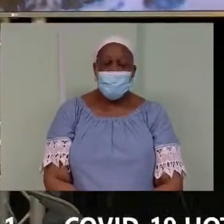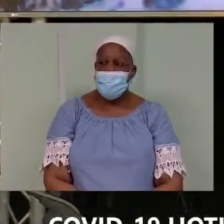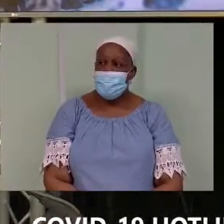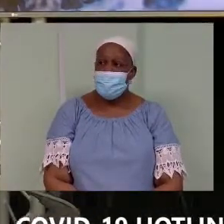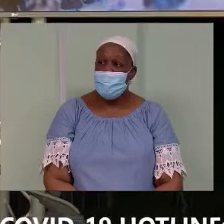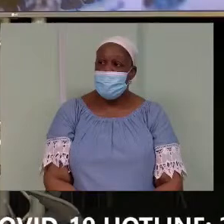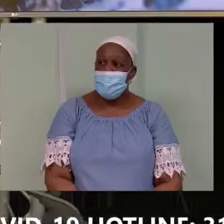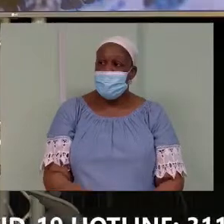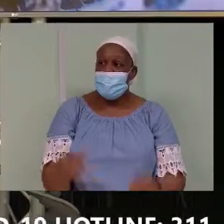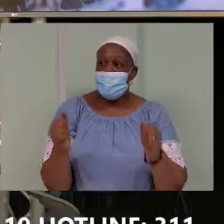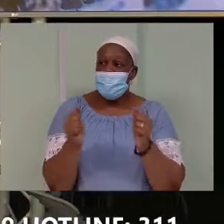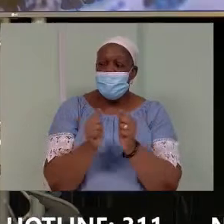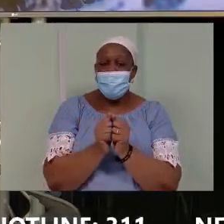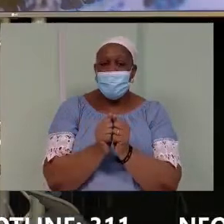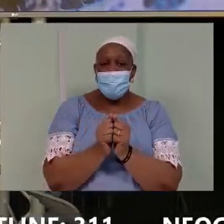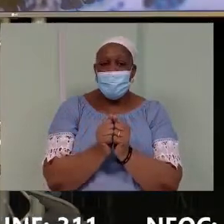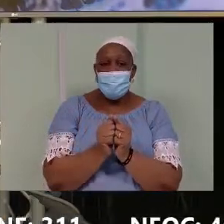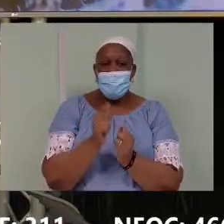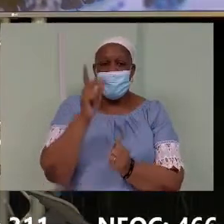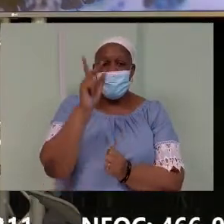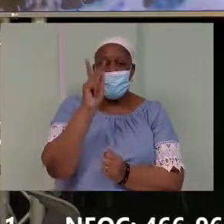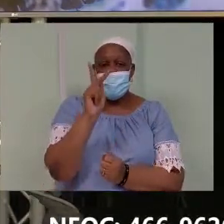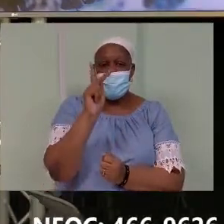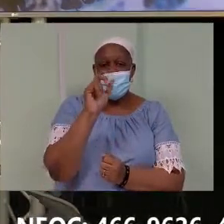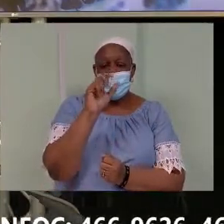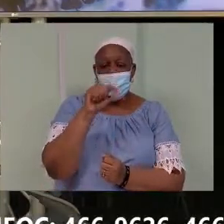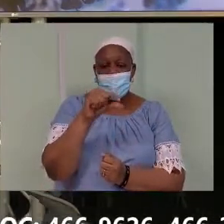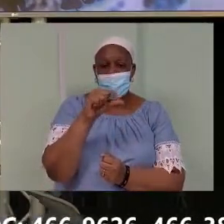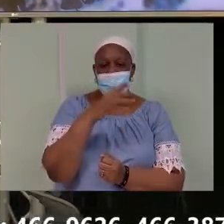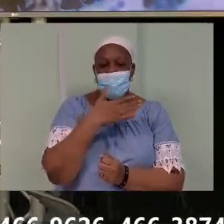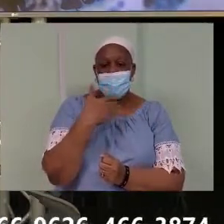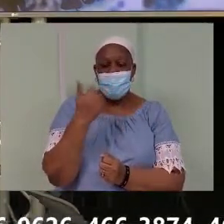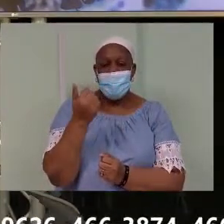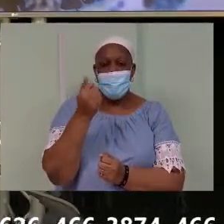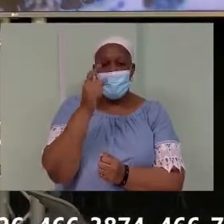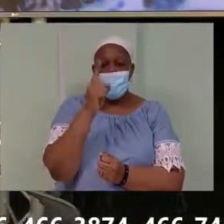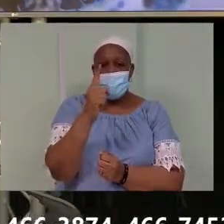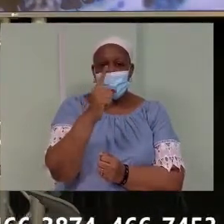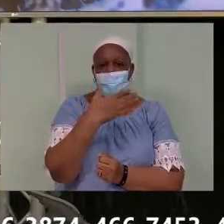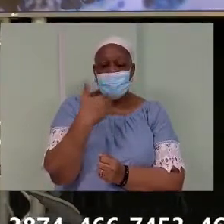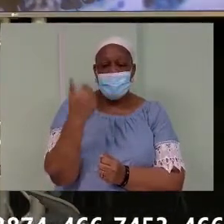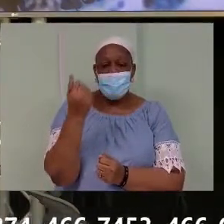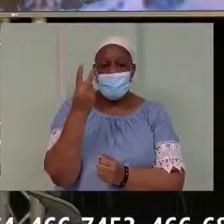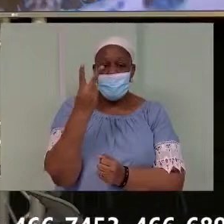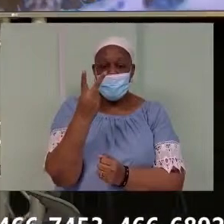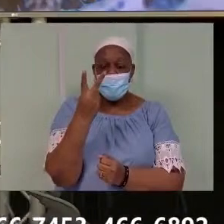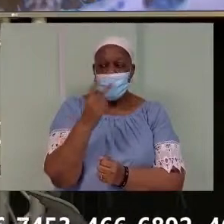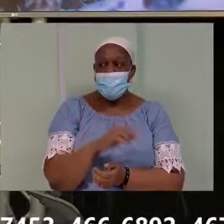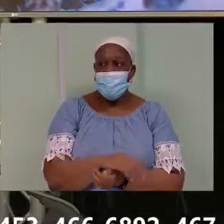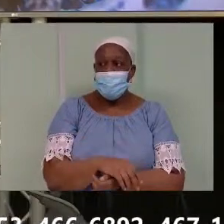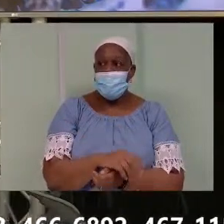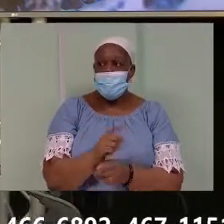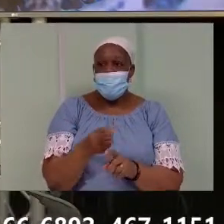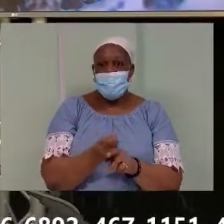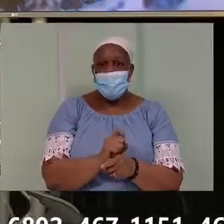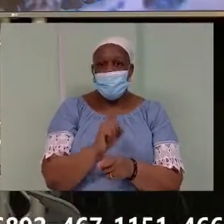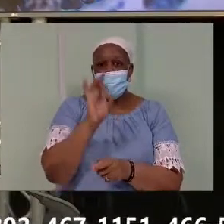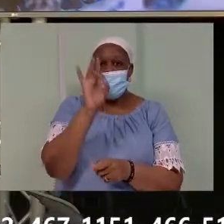With respect to kindergarten, grades 1 and 2, returning to school from 8:30 a.m. to